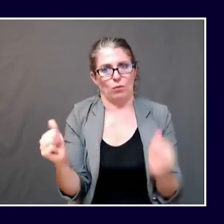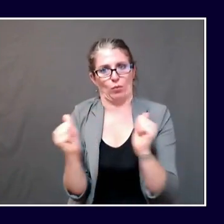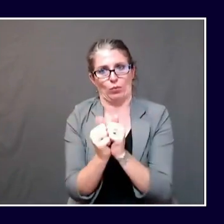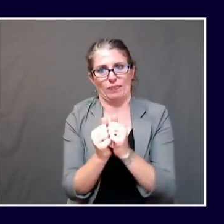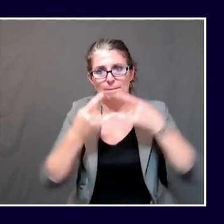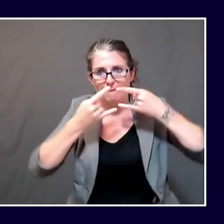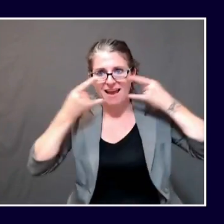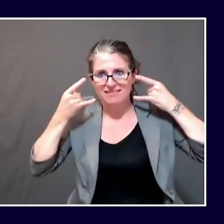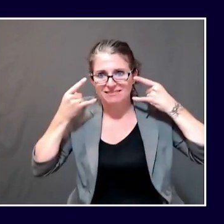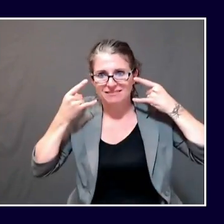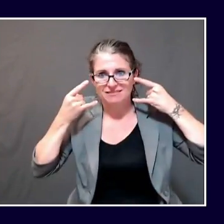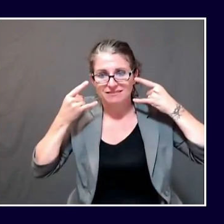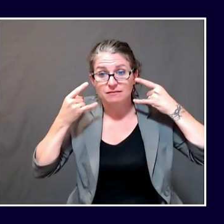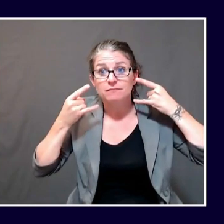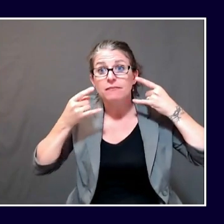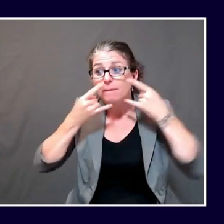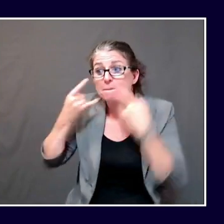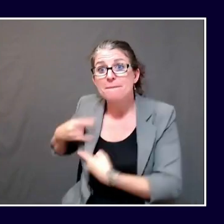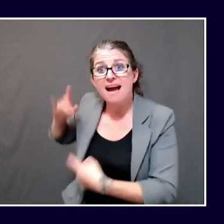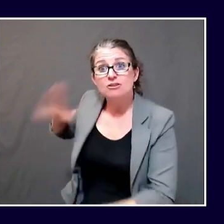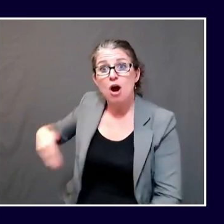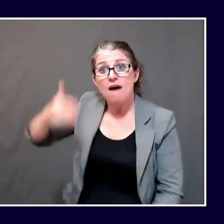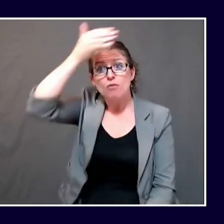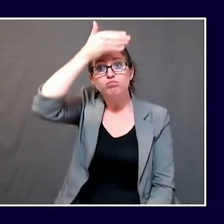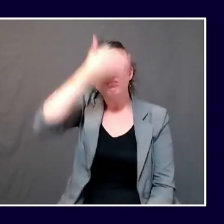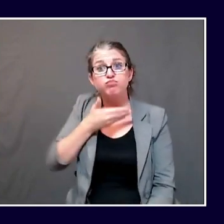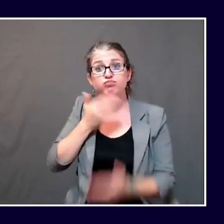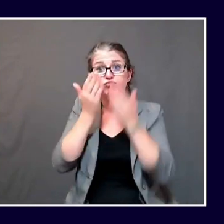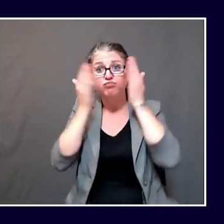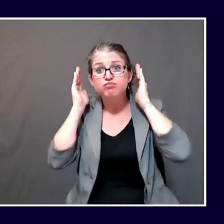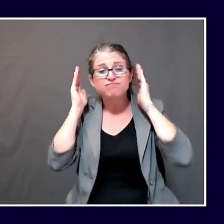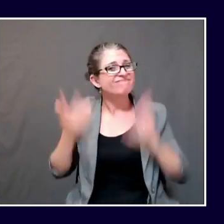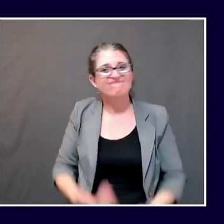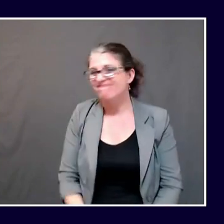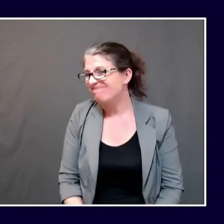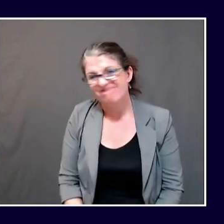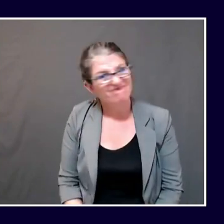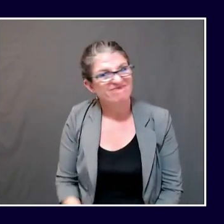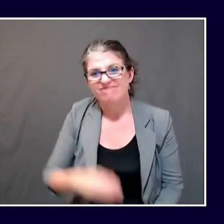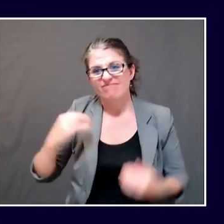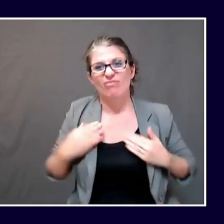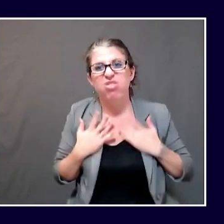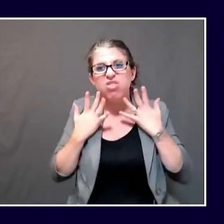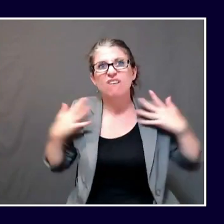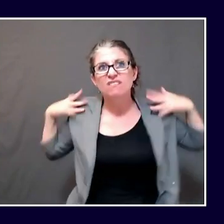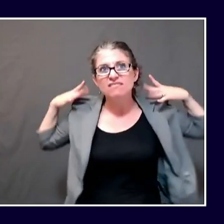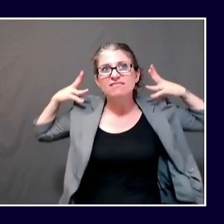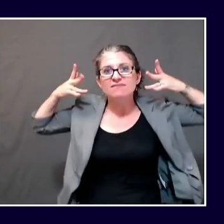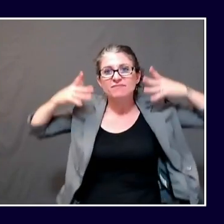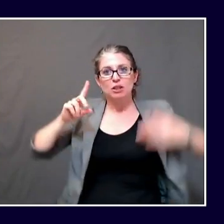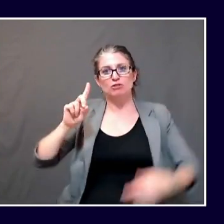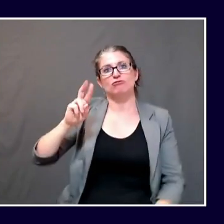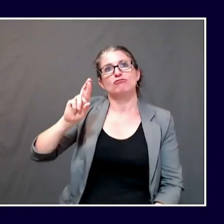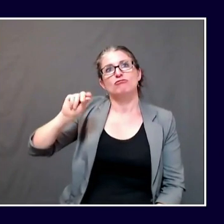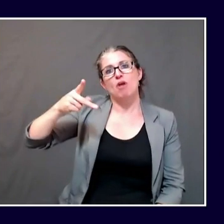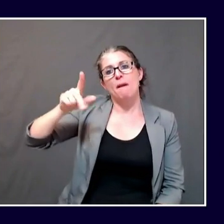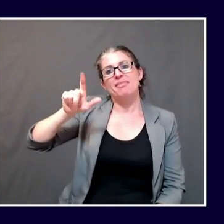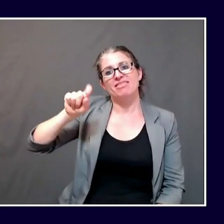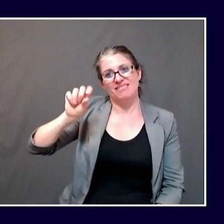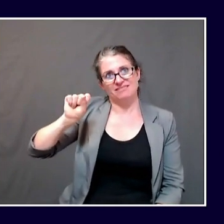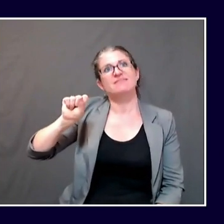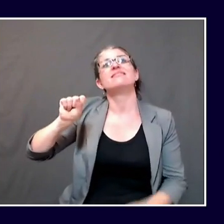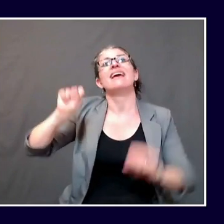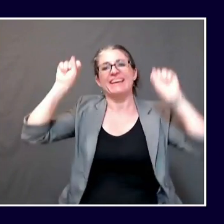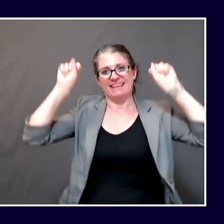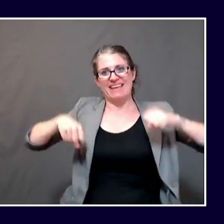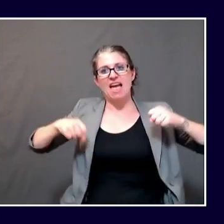transmitted underneath the face shield itself. We recommend that wherever possible, a face covering be used. A face